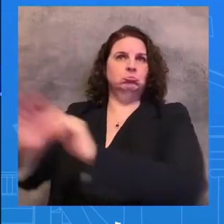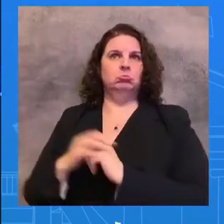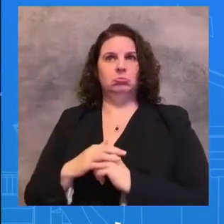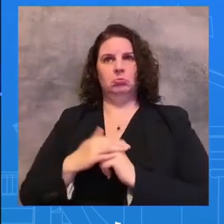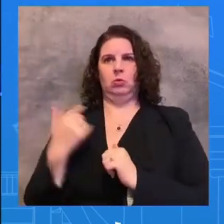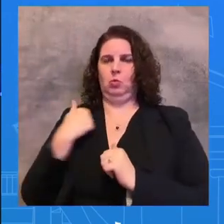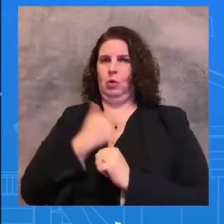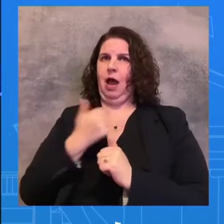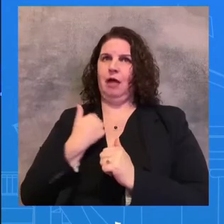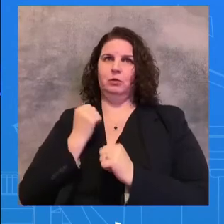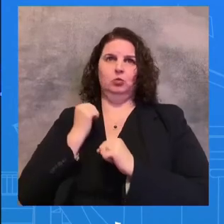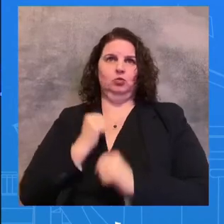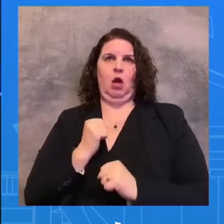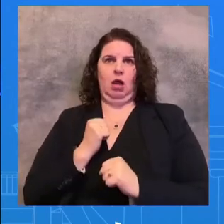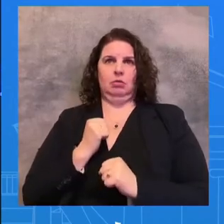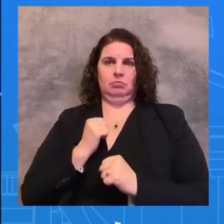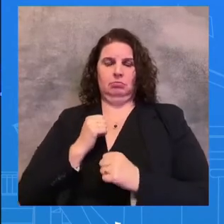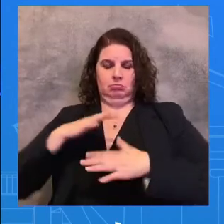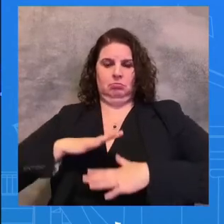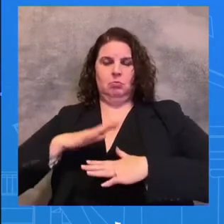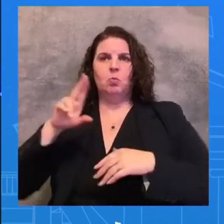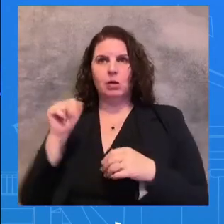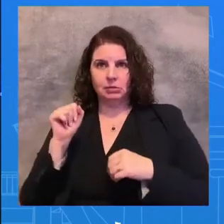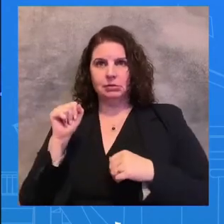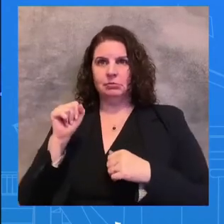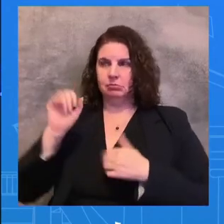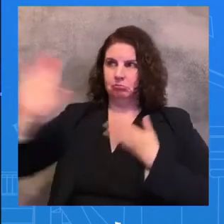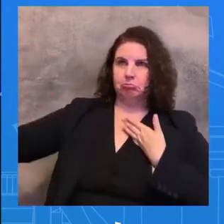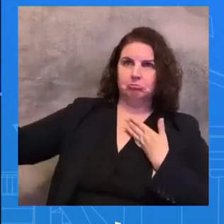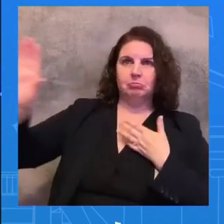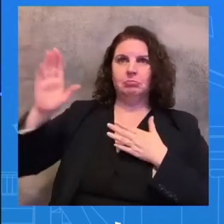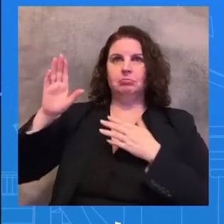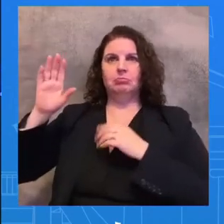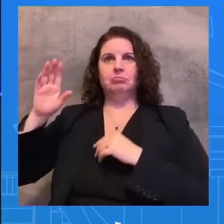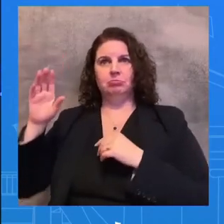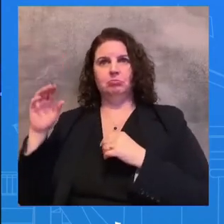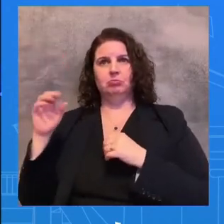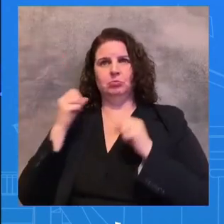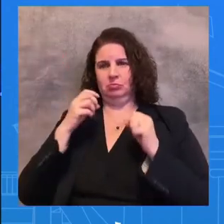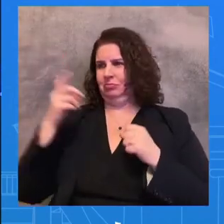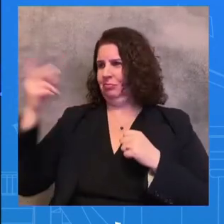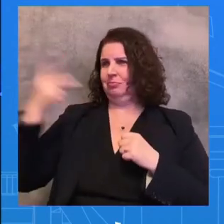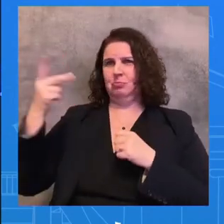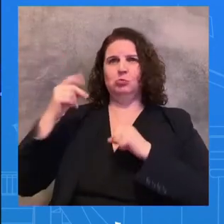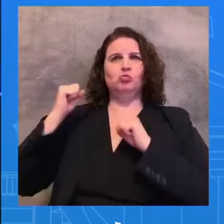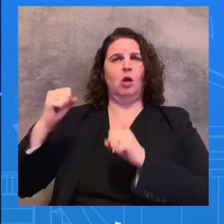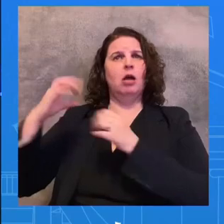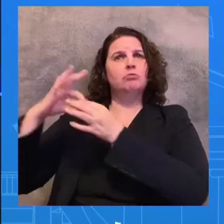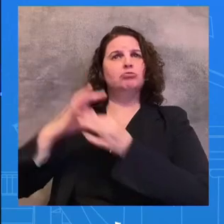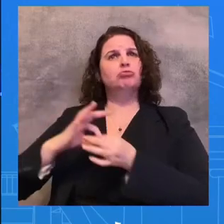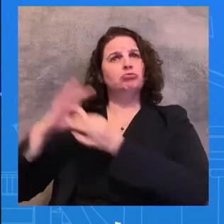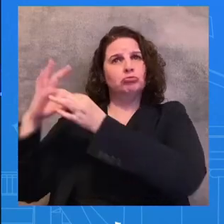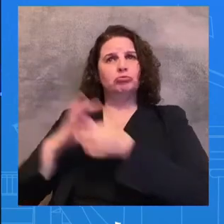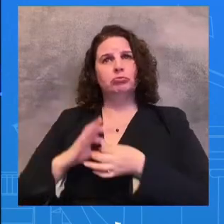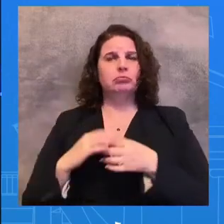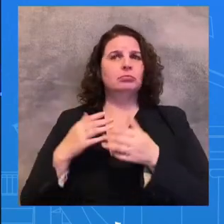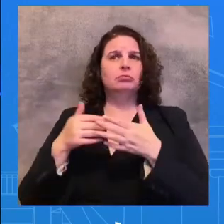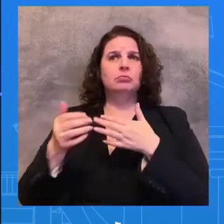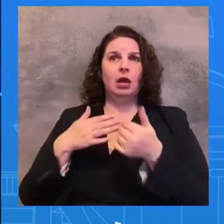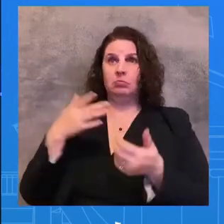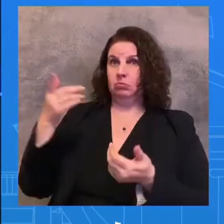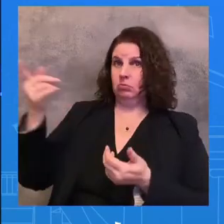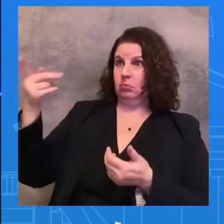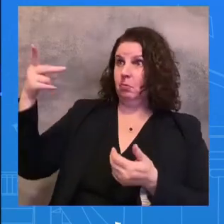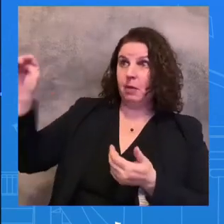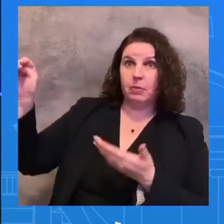an understatement, partnership and alliance with the UK, regardless of elections, regardless of prime ministers. So. You know,